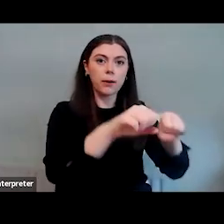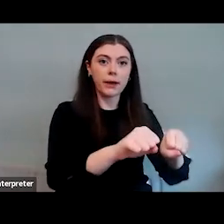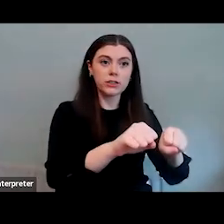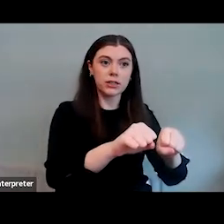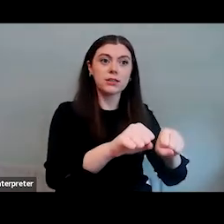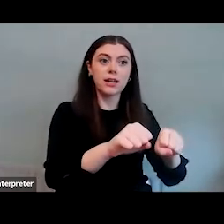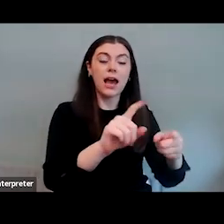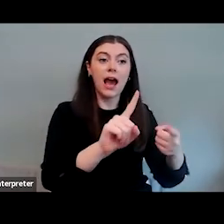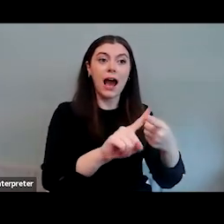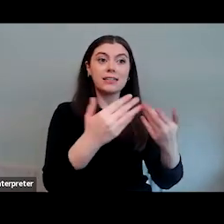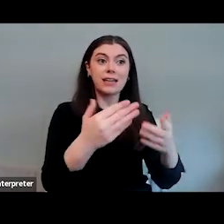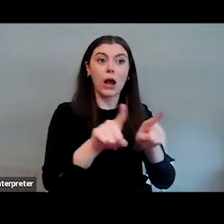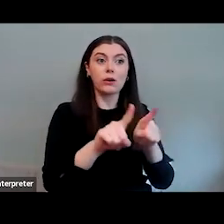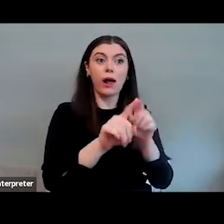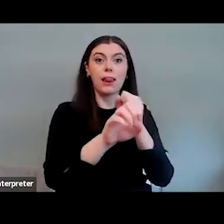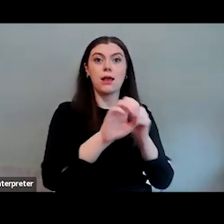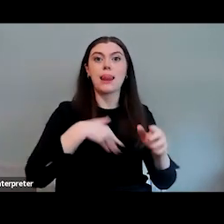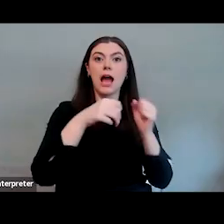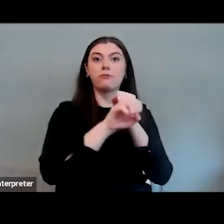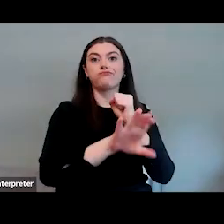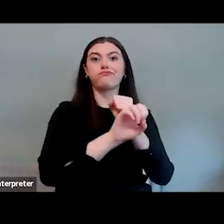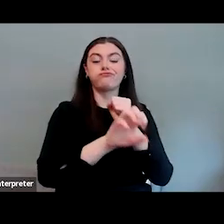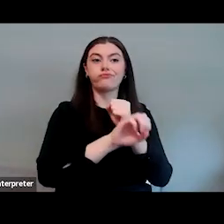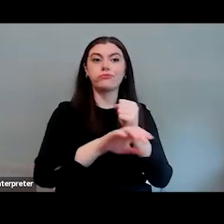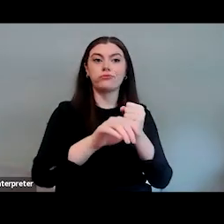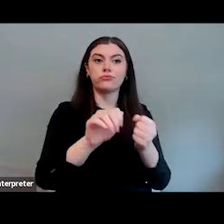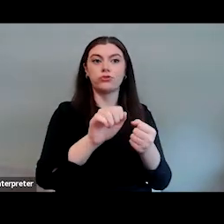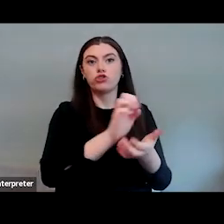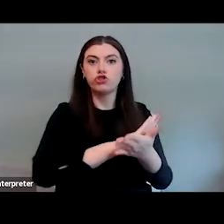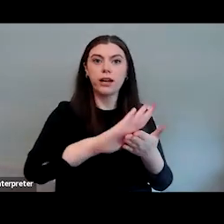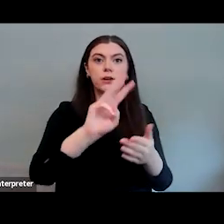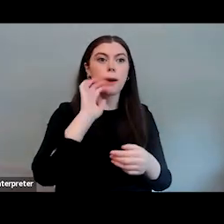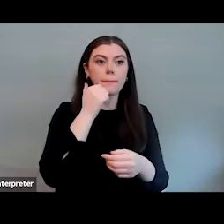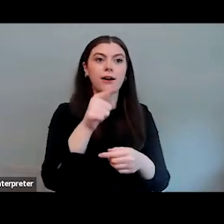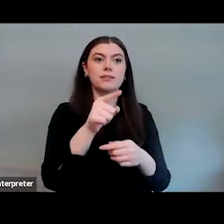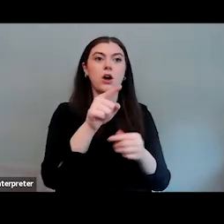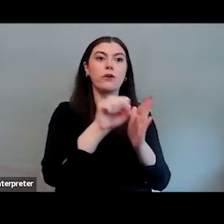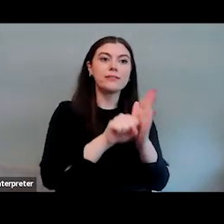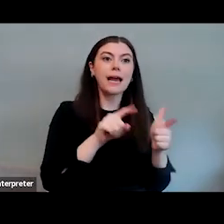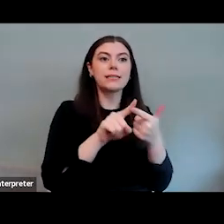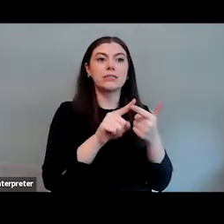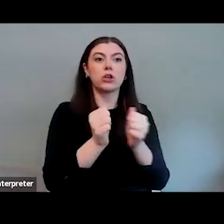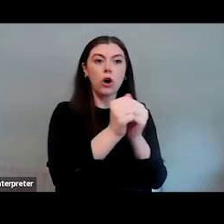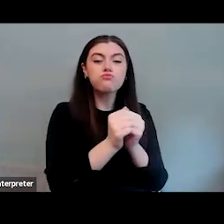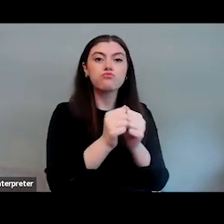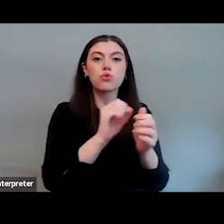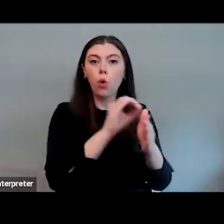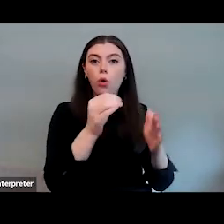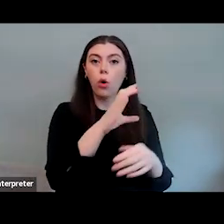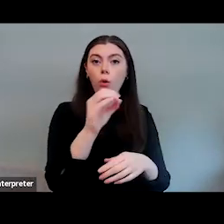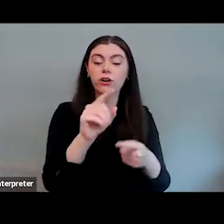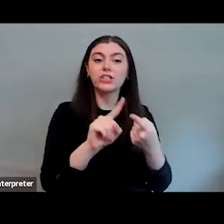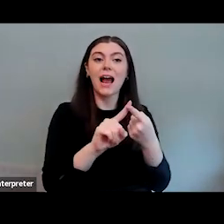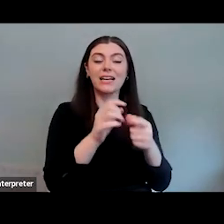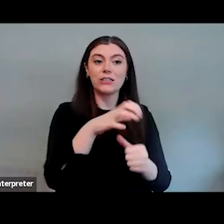2023, live-stream genocide, because of complicity of state, corporations, and institutions. When states continue